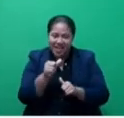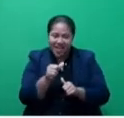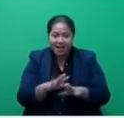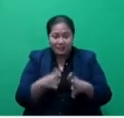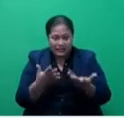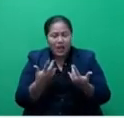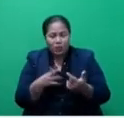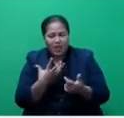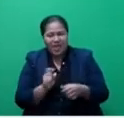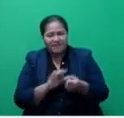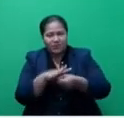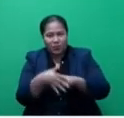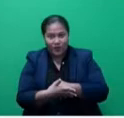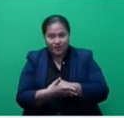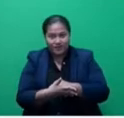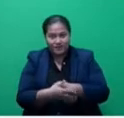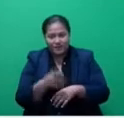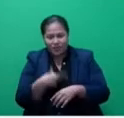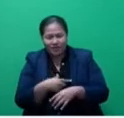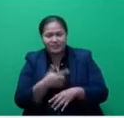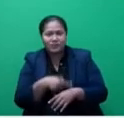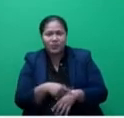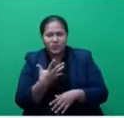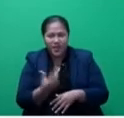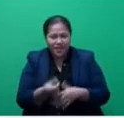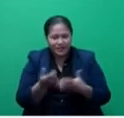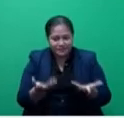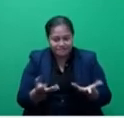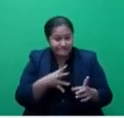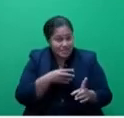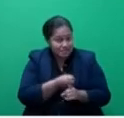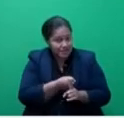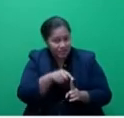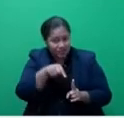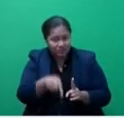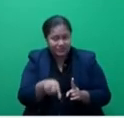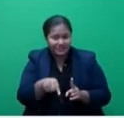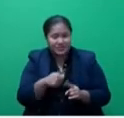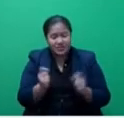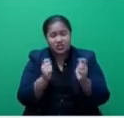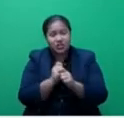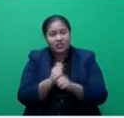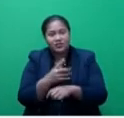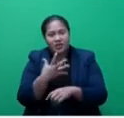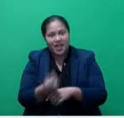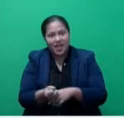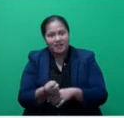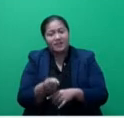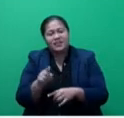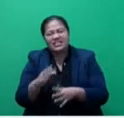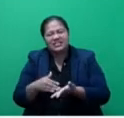now, rightly so, due to its impact and disruption of the supply chain that equips our health